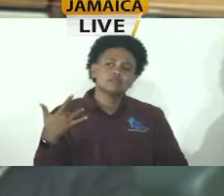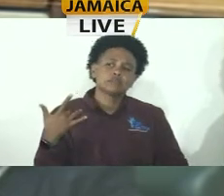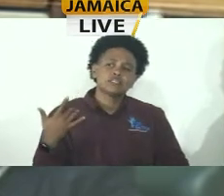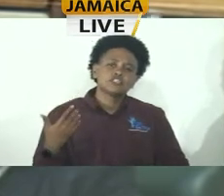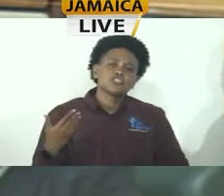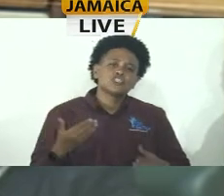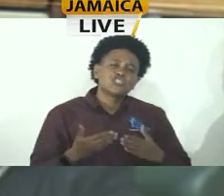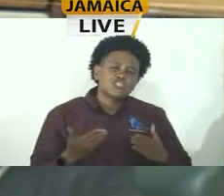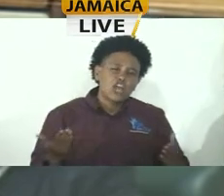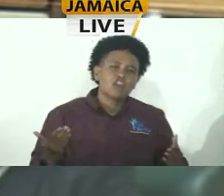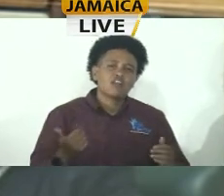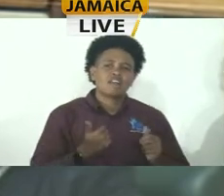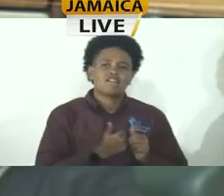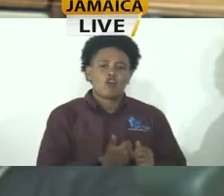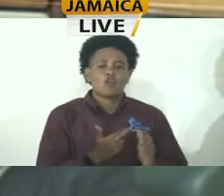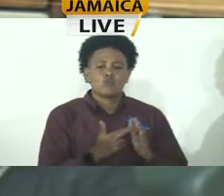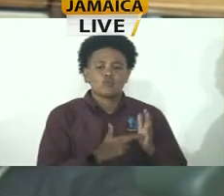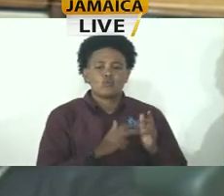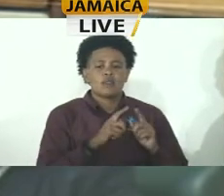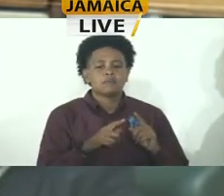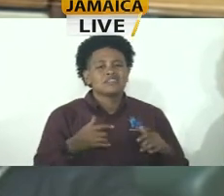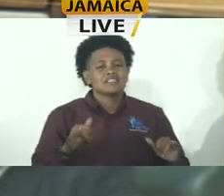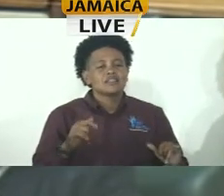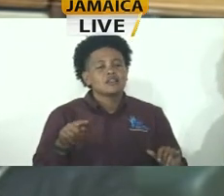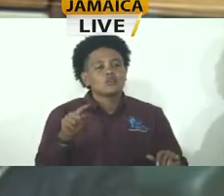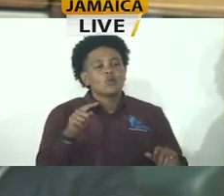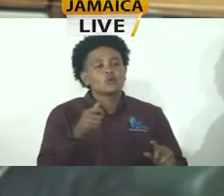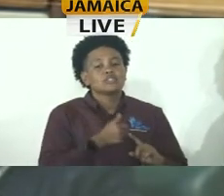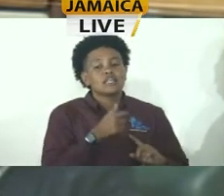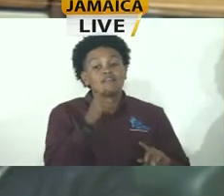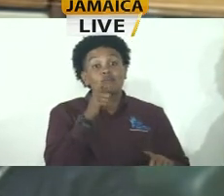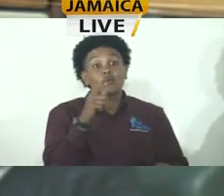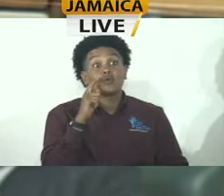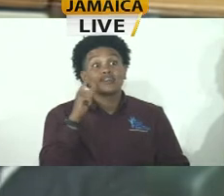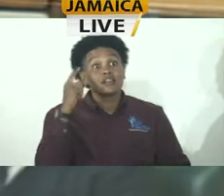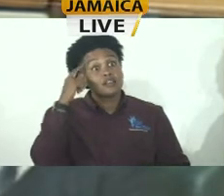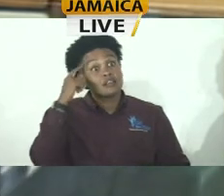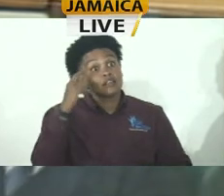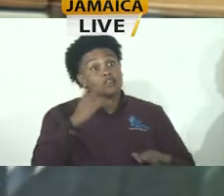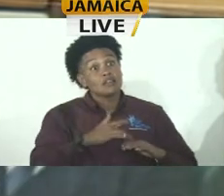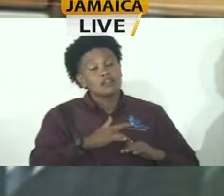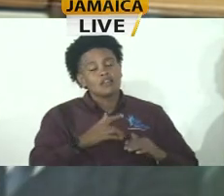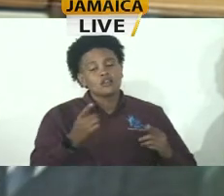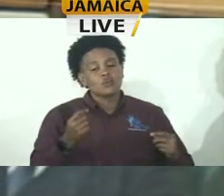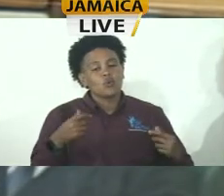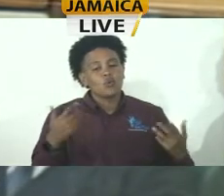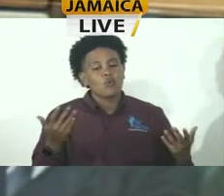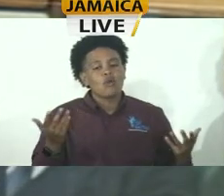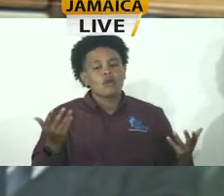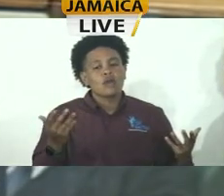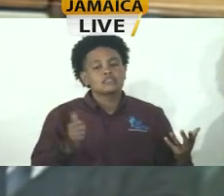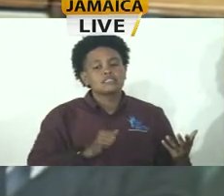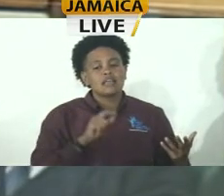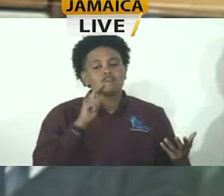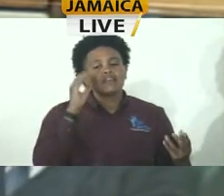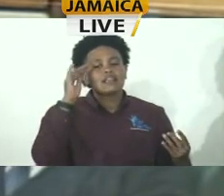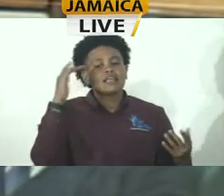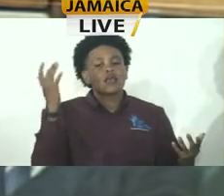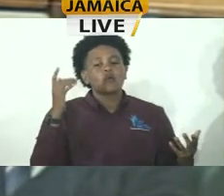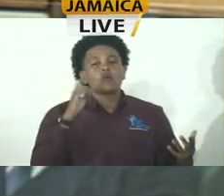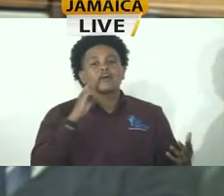following the rules but there are still those who are hell-bent on carrying what i think of as a